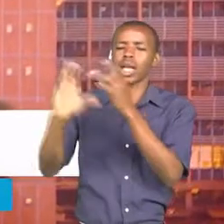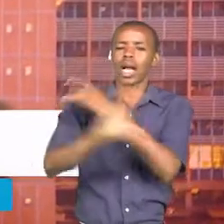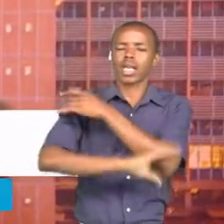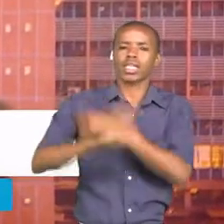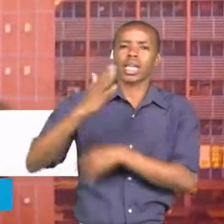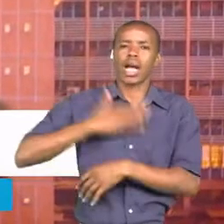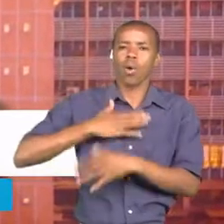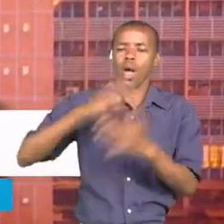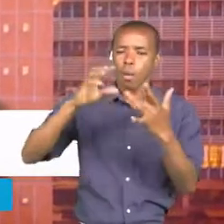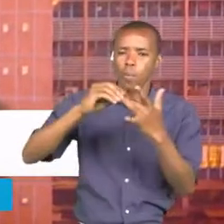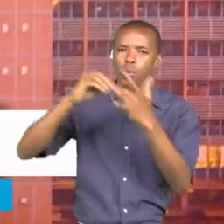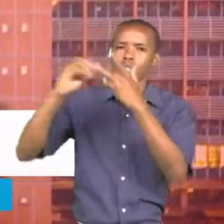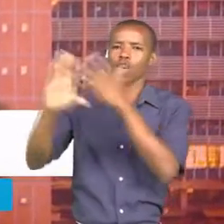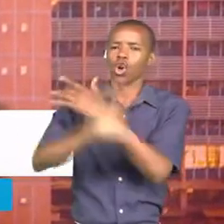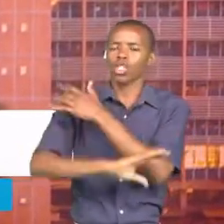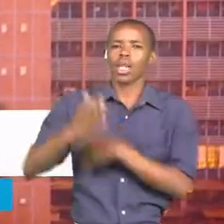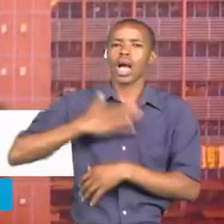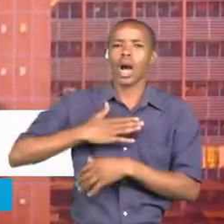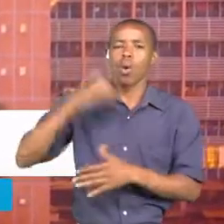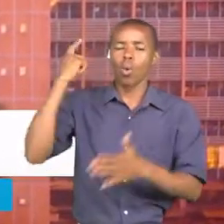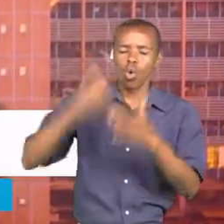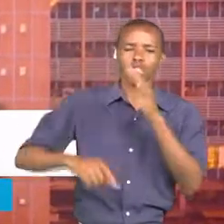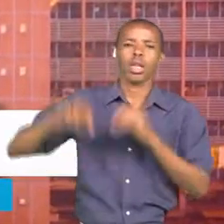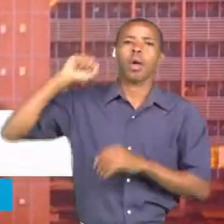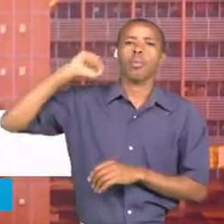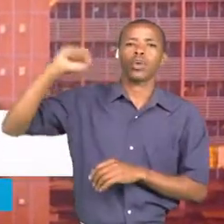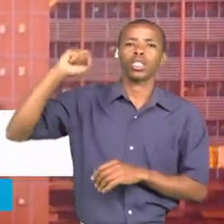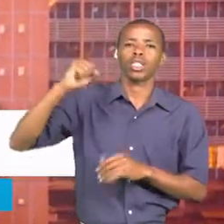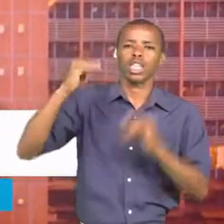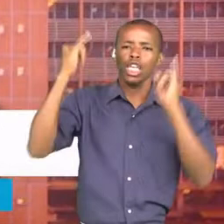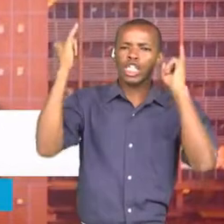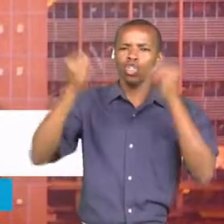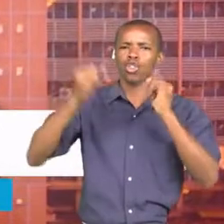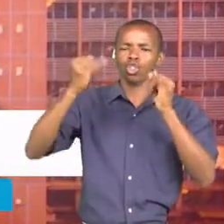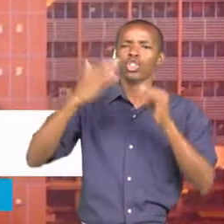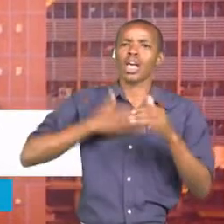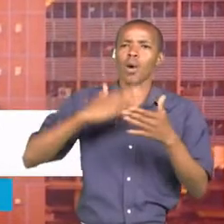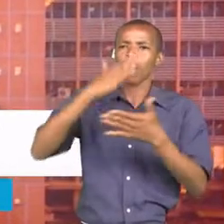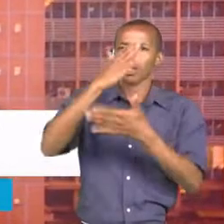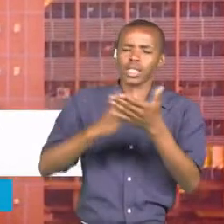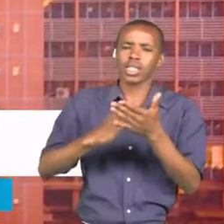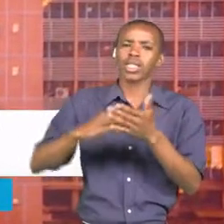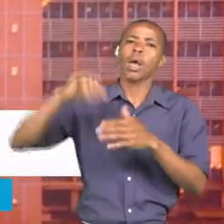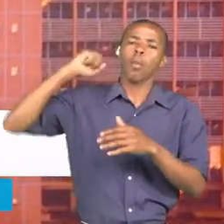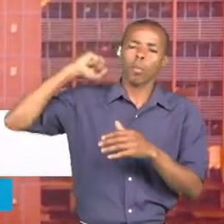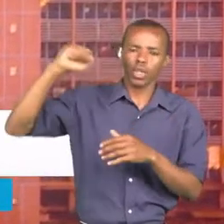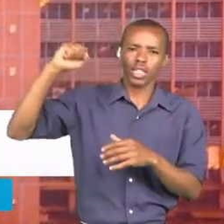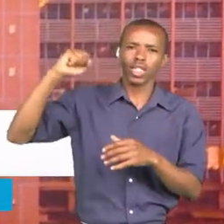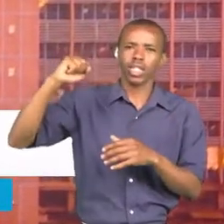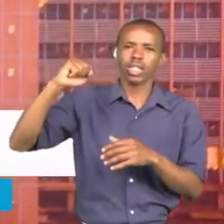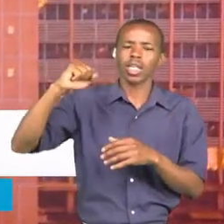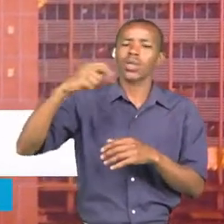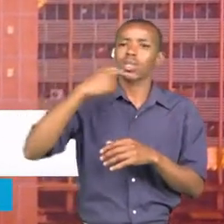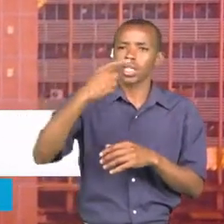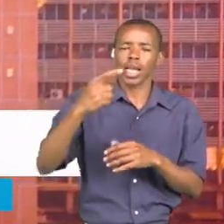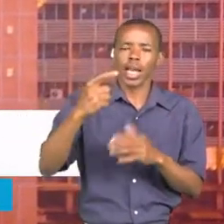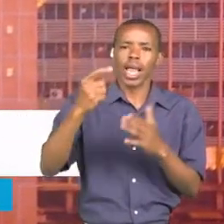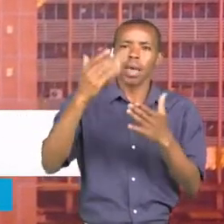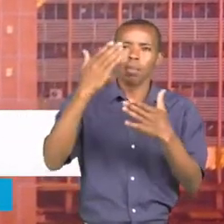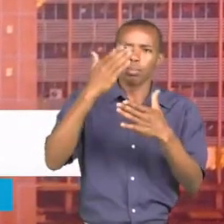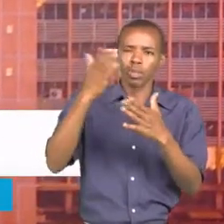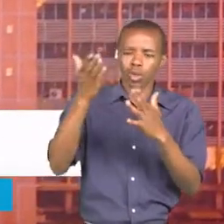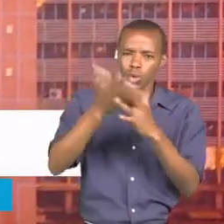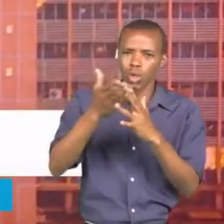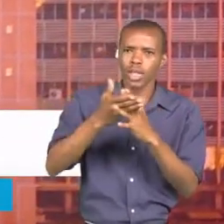Our priority in this country is politics. If you look at our news, three quarters of it is politics. You want to tell me, between